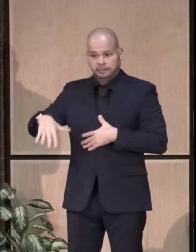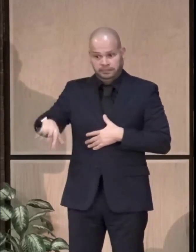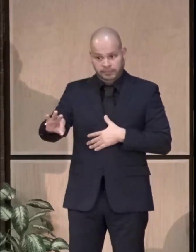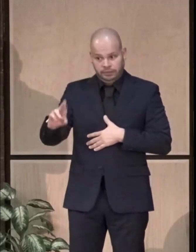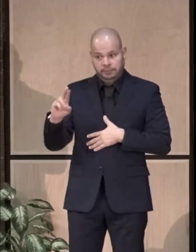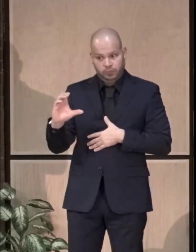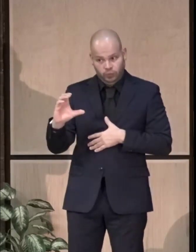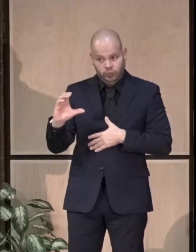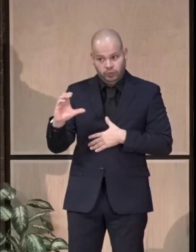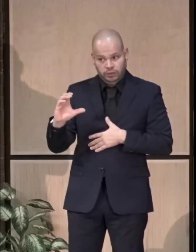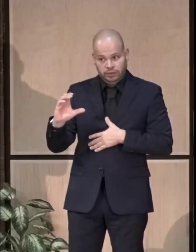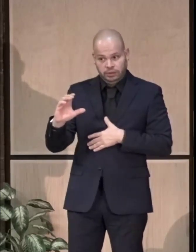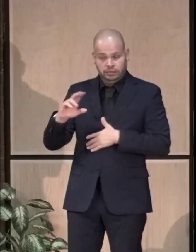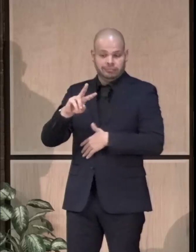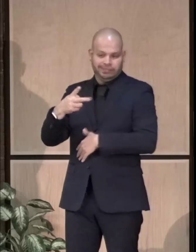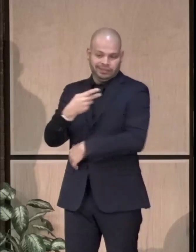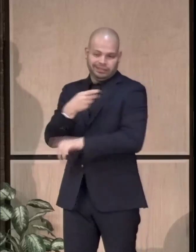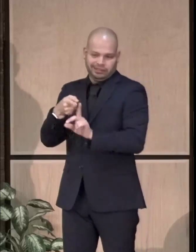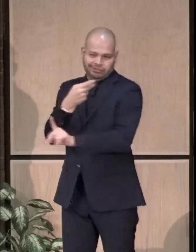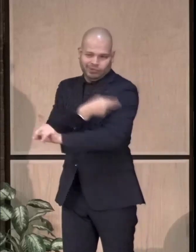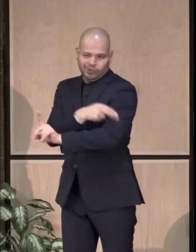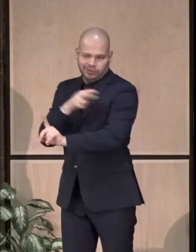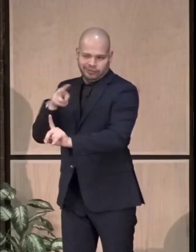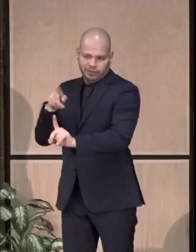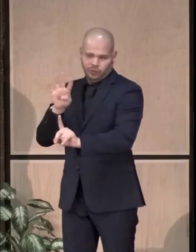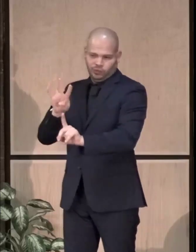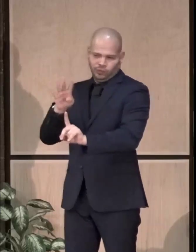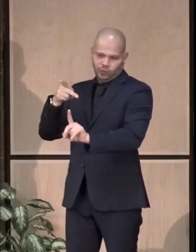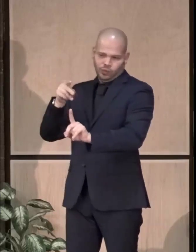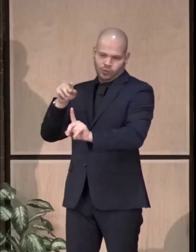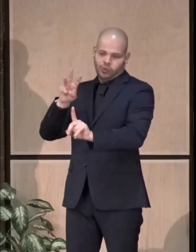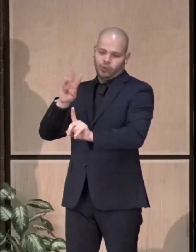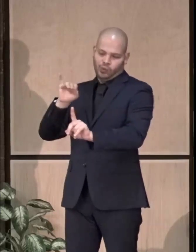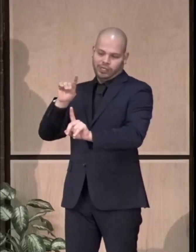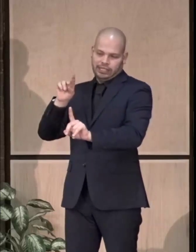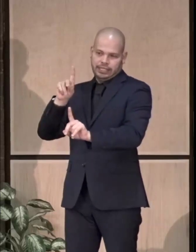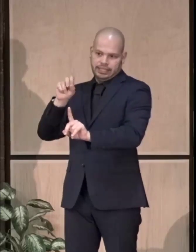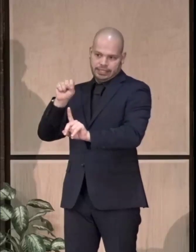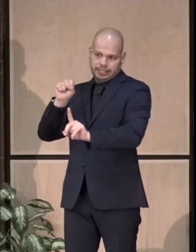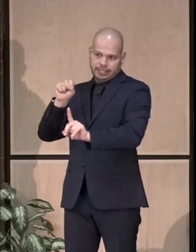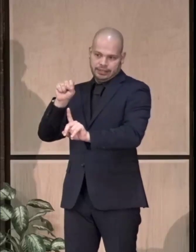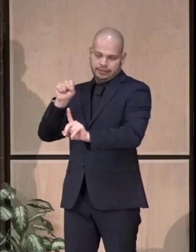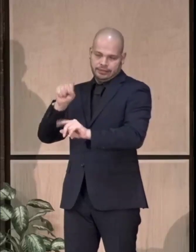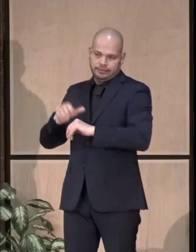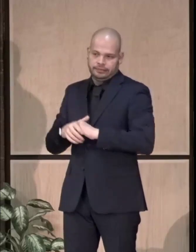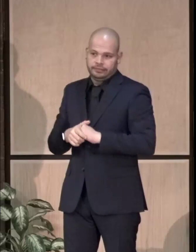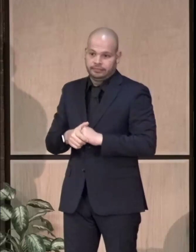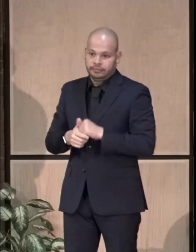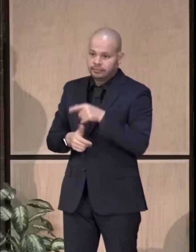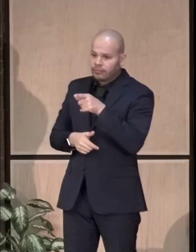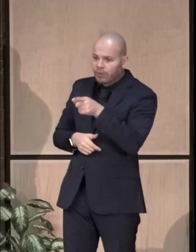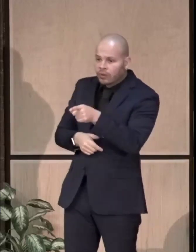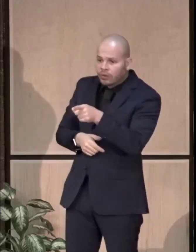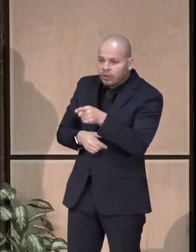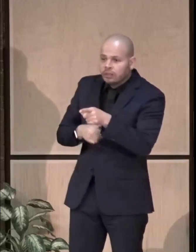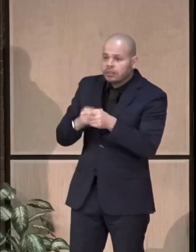Right? Yes. Is that the first time you learned that Card was going to be released from Four Winds?